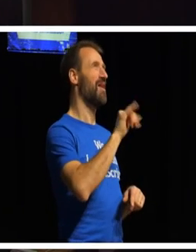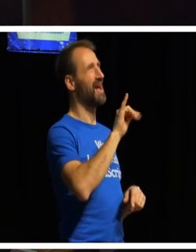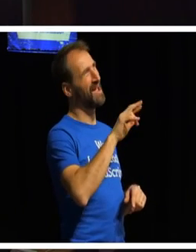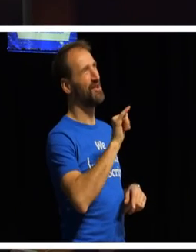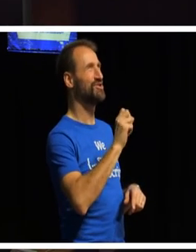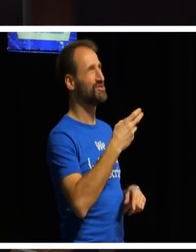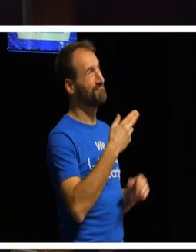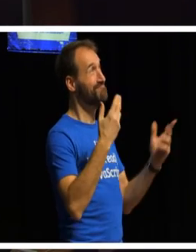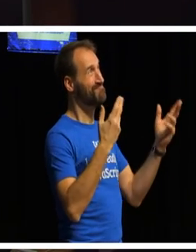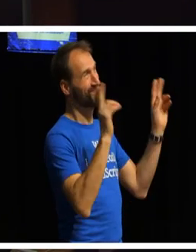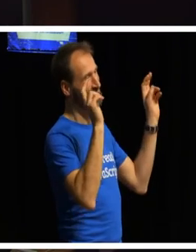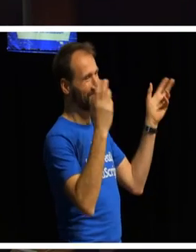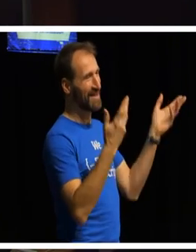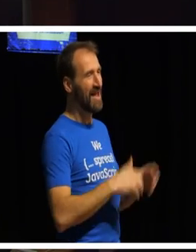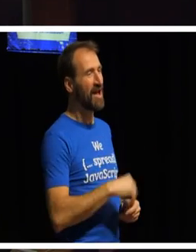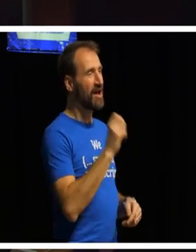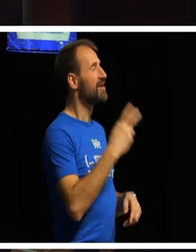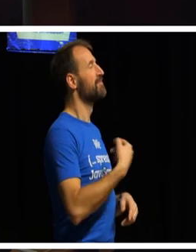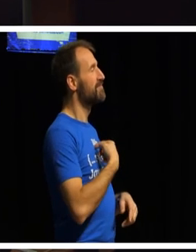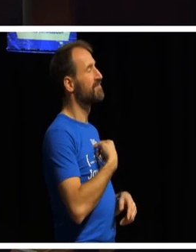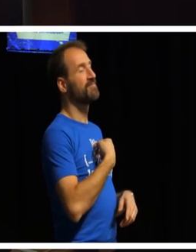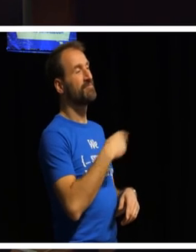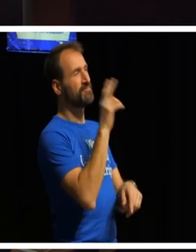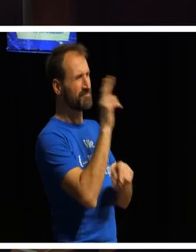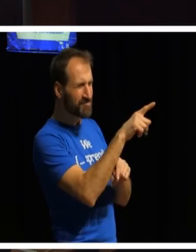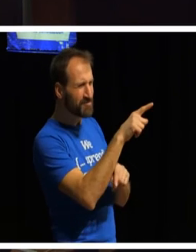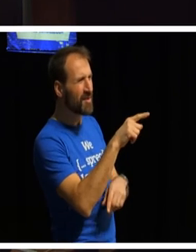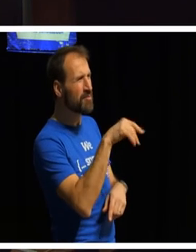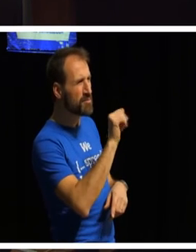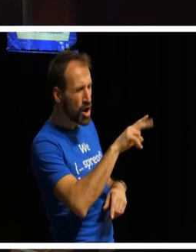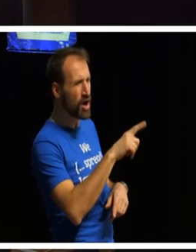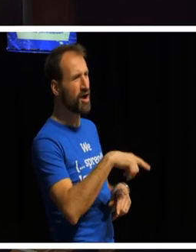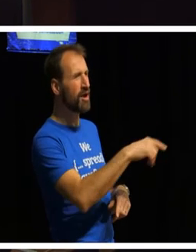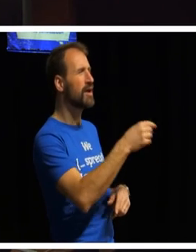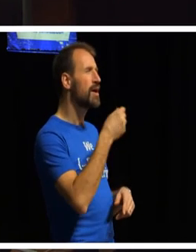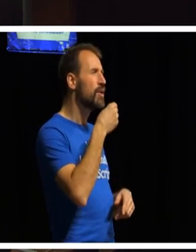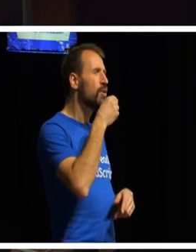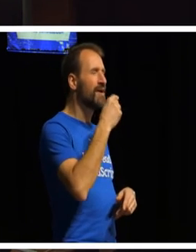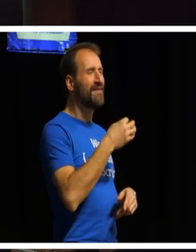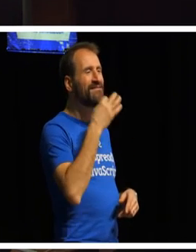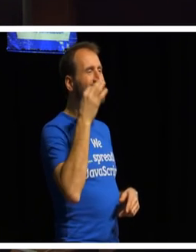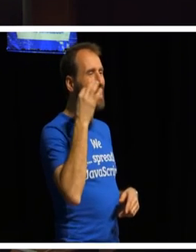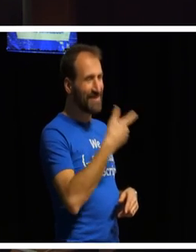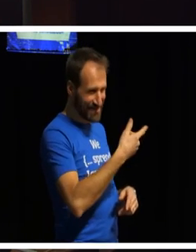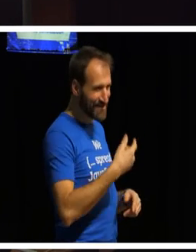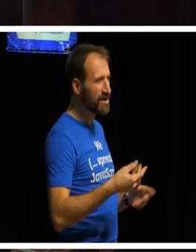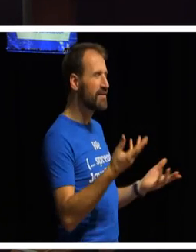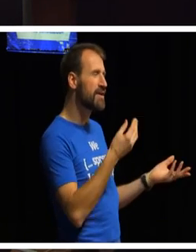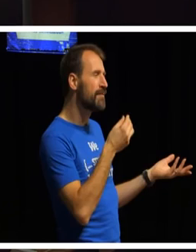you. Anyway, I watched Paul drink some wine, taste some wine. And